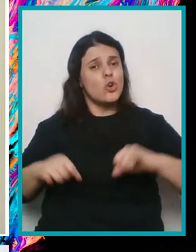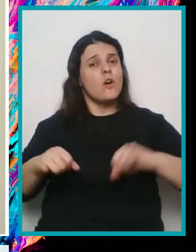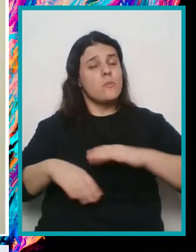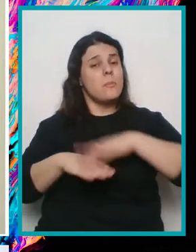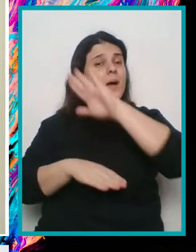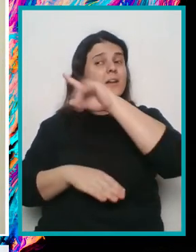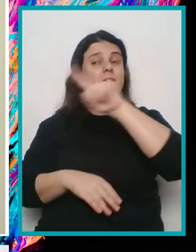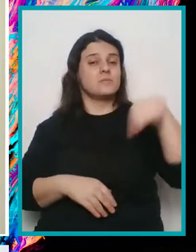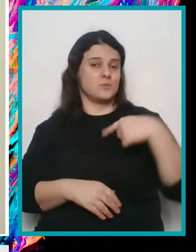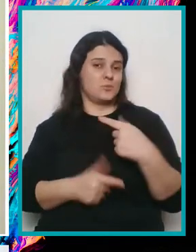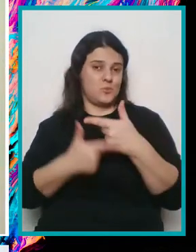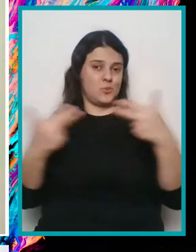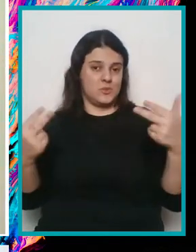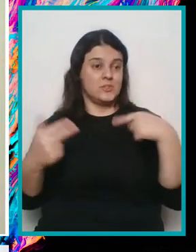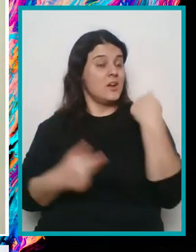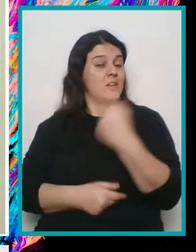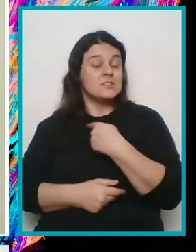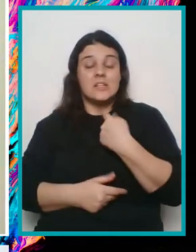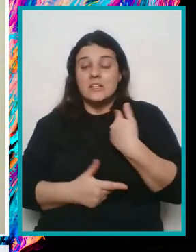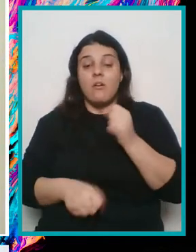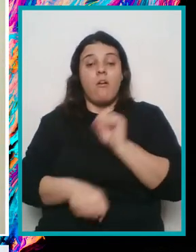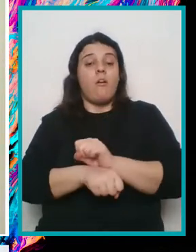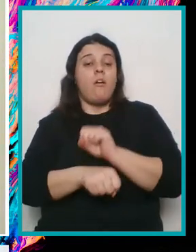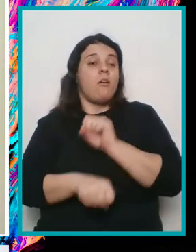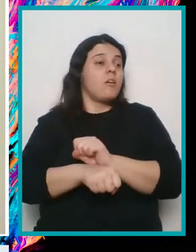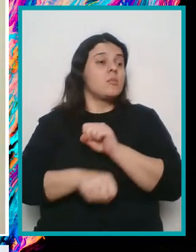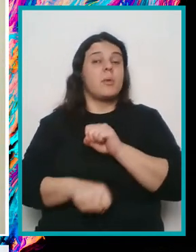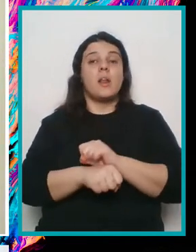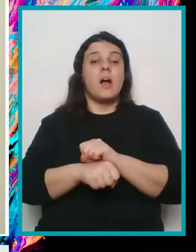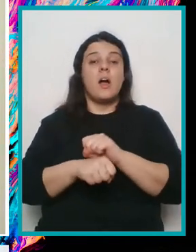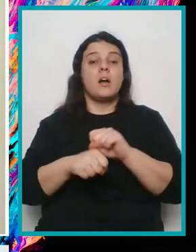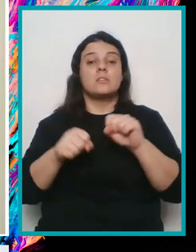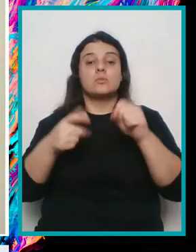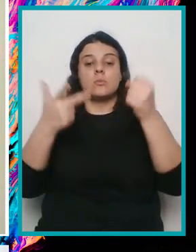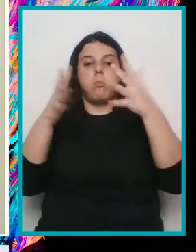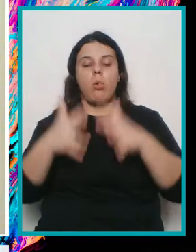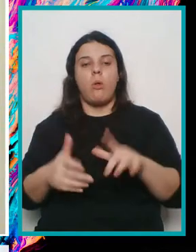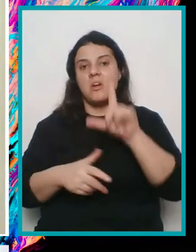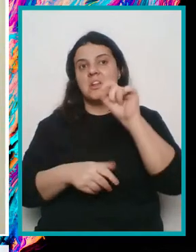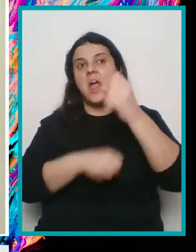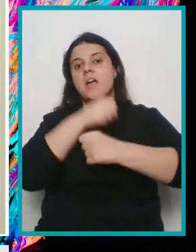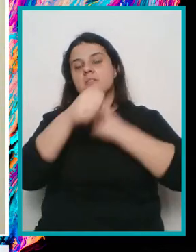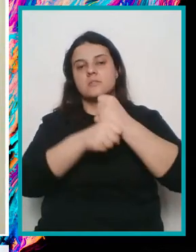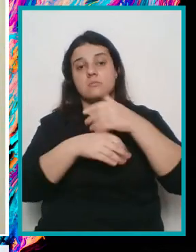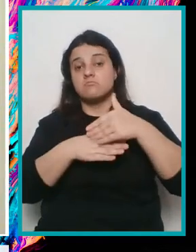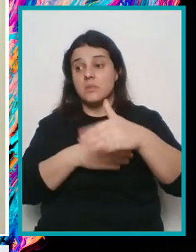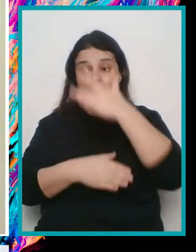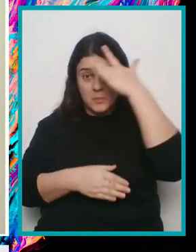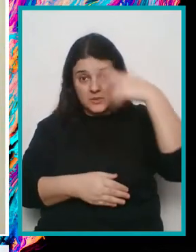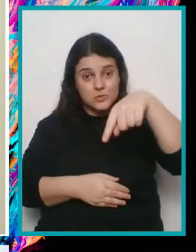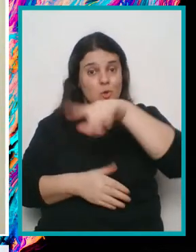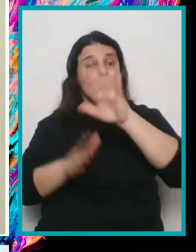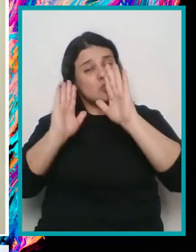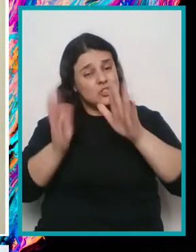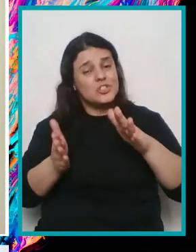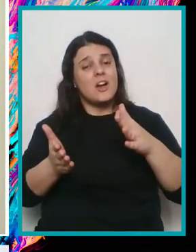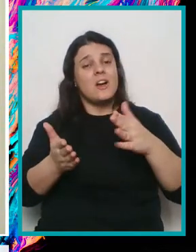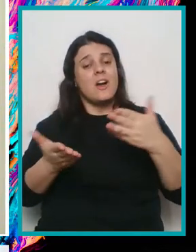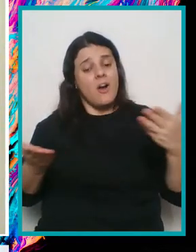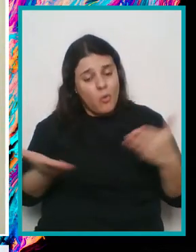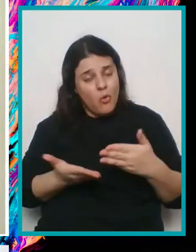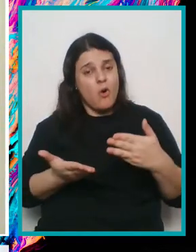these impacts now. People are suffering right now. So, but if the African voice